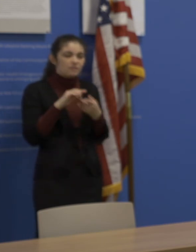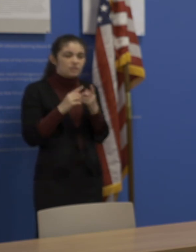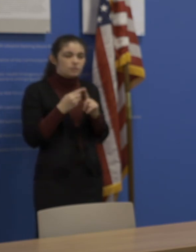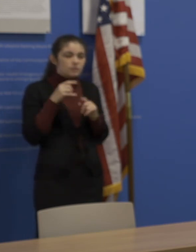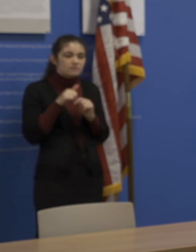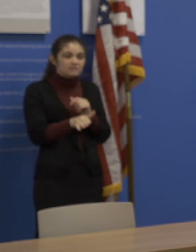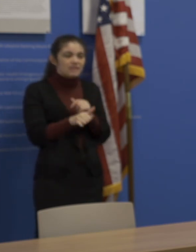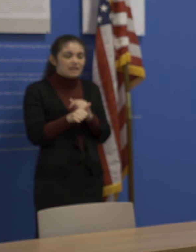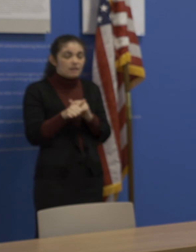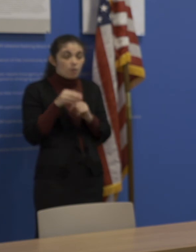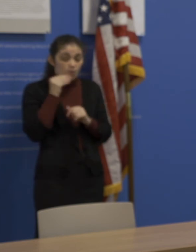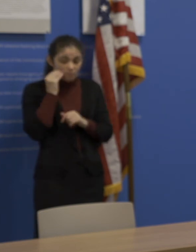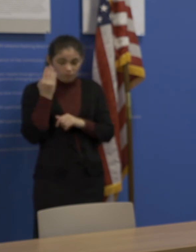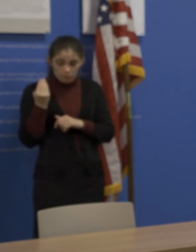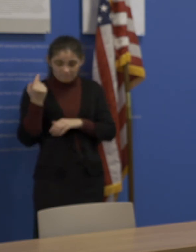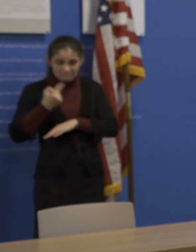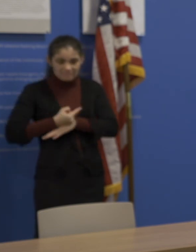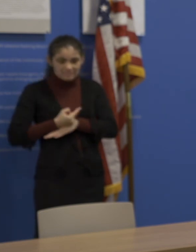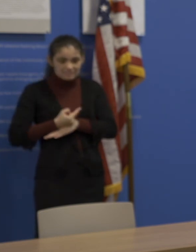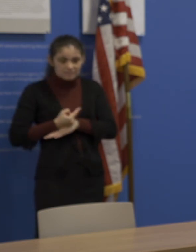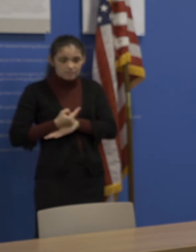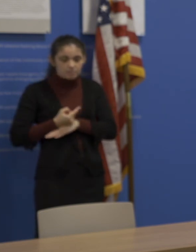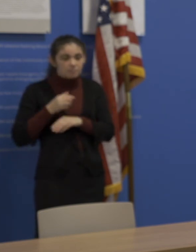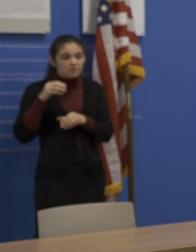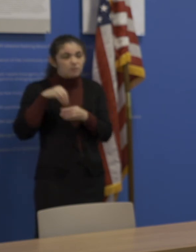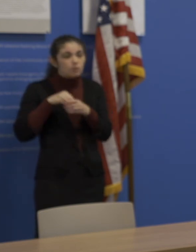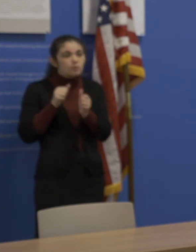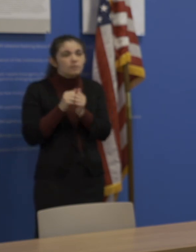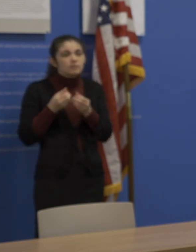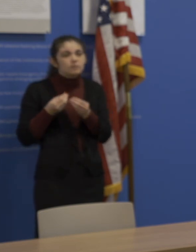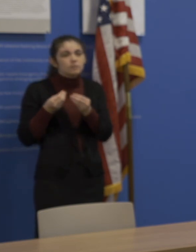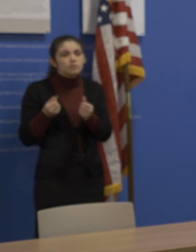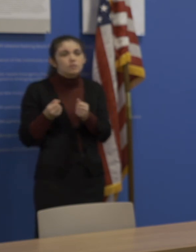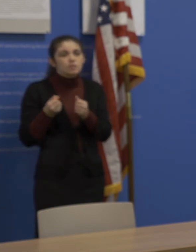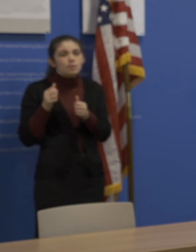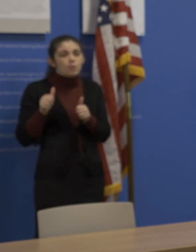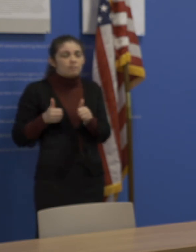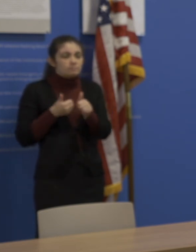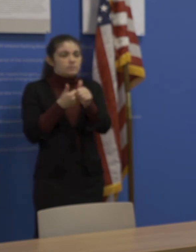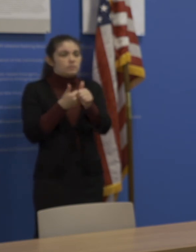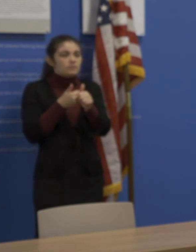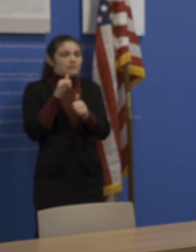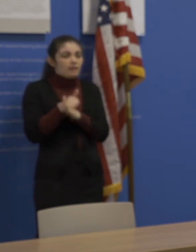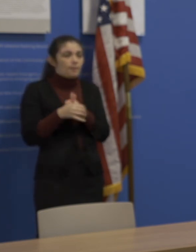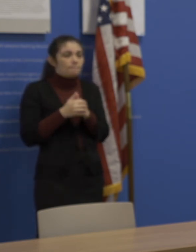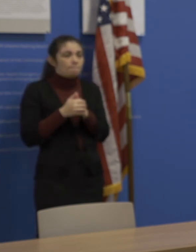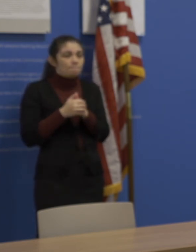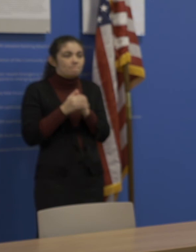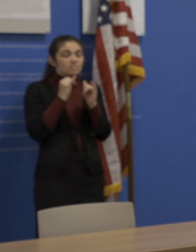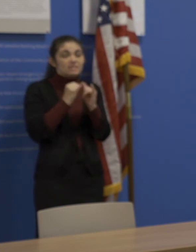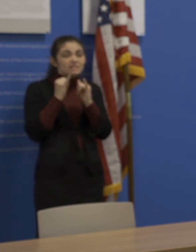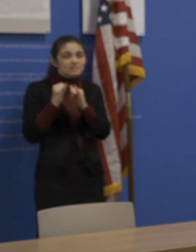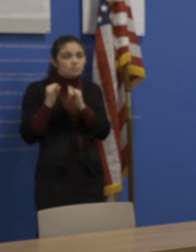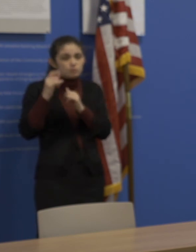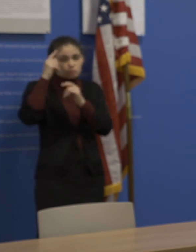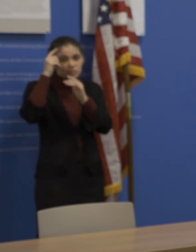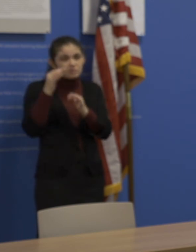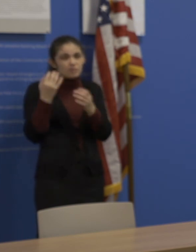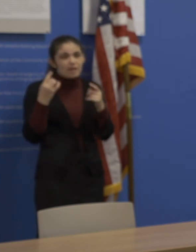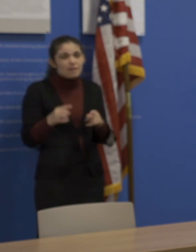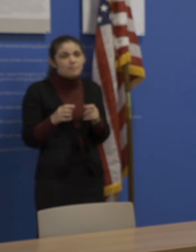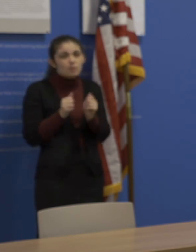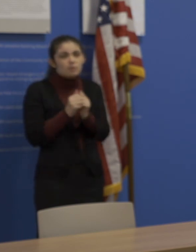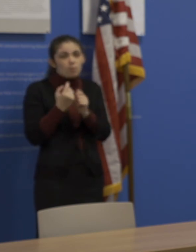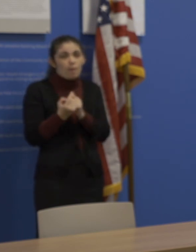I'm going to stay home for 14 days and be part of the solution. All these things add up to affect that curve. They're individual decisions that add up to